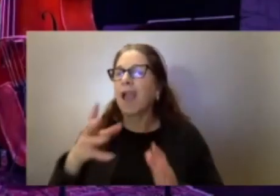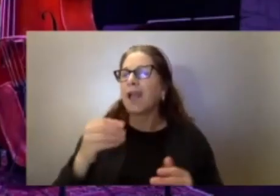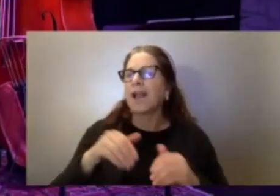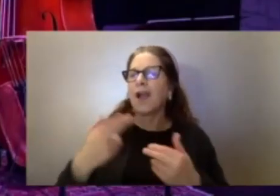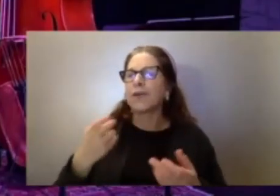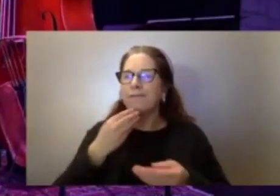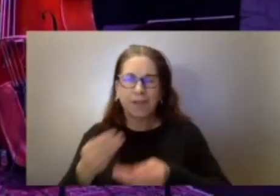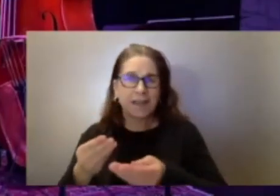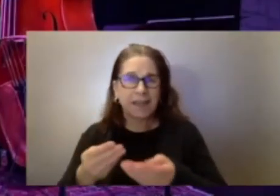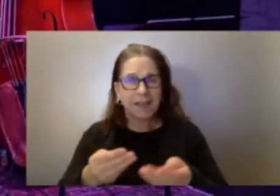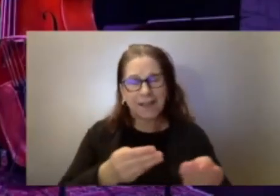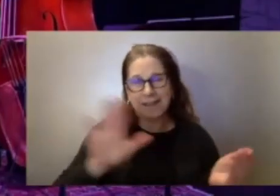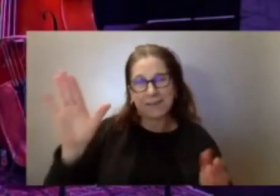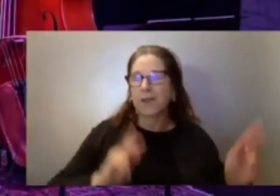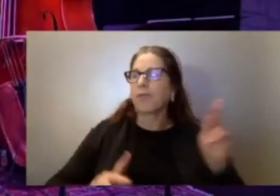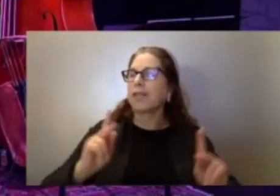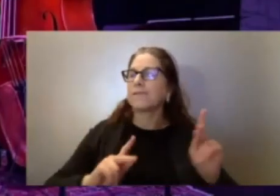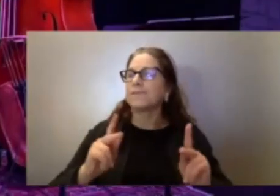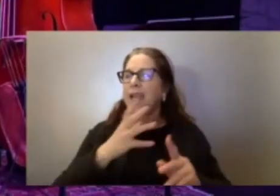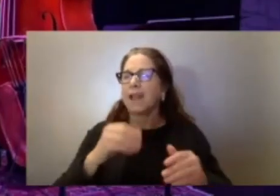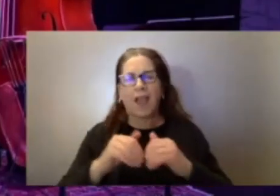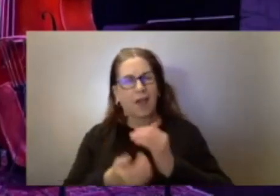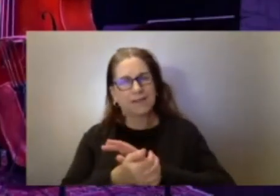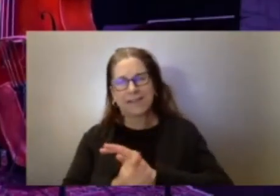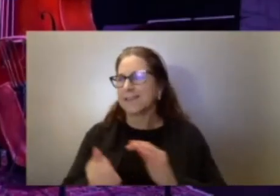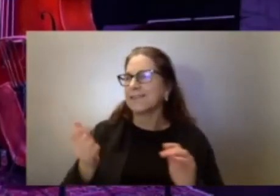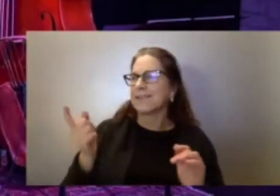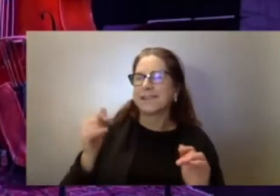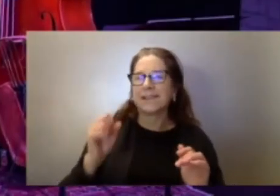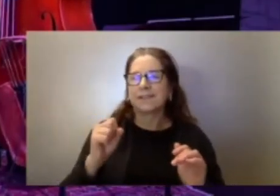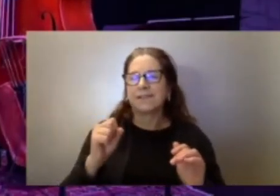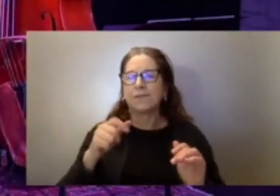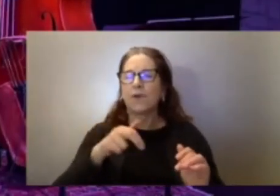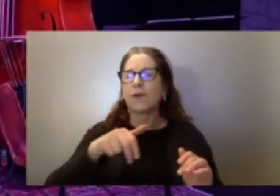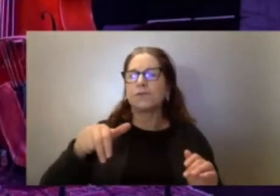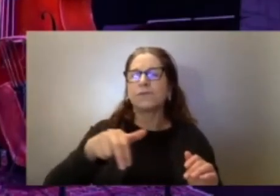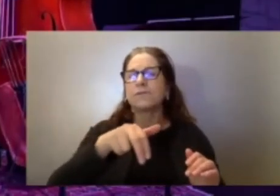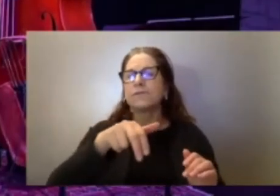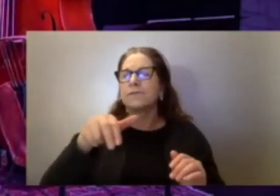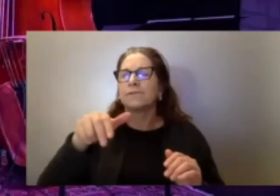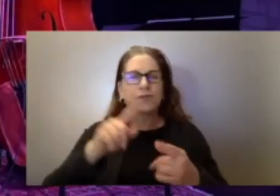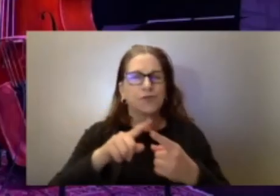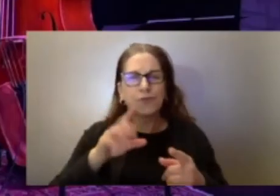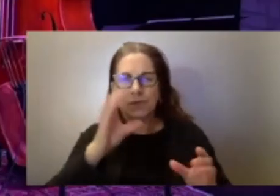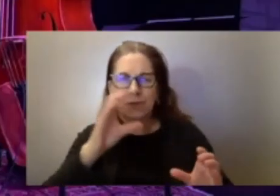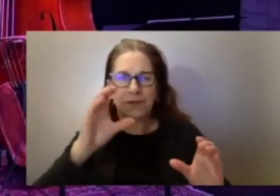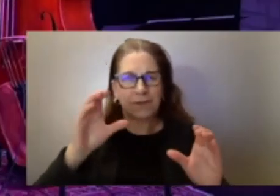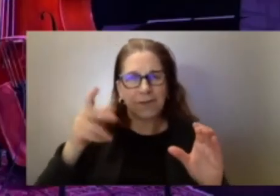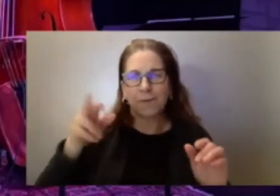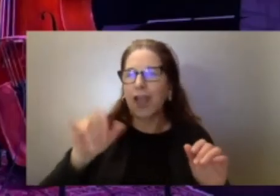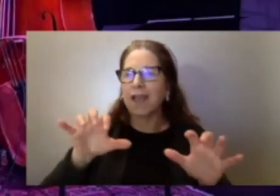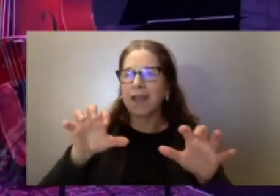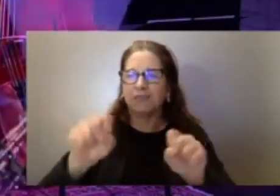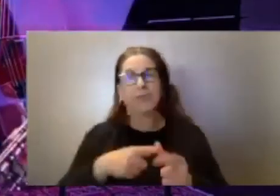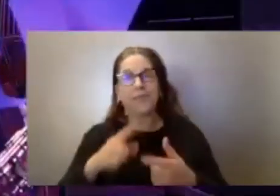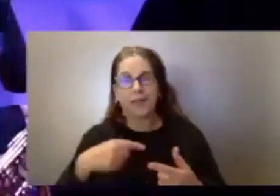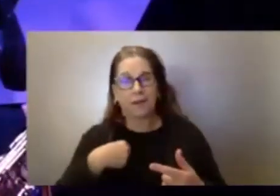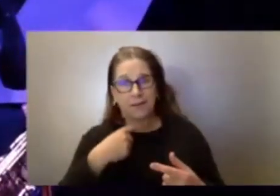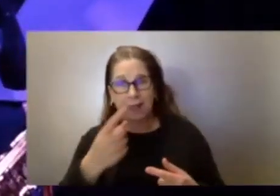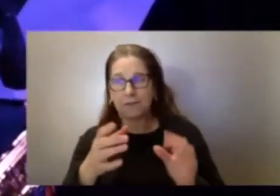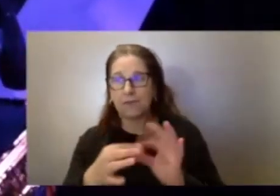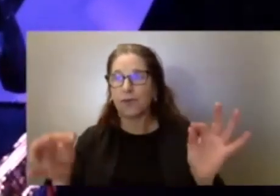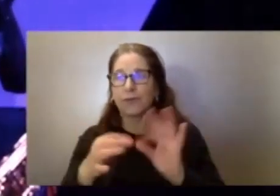people and how skilled he is as he walks out onto the story to call his prey.